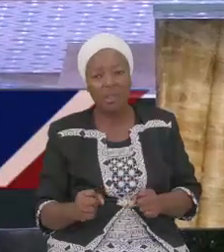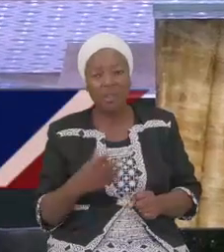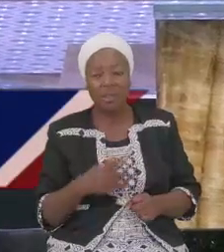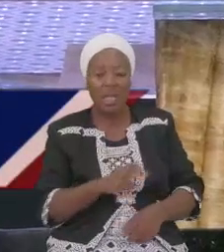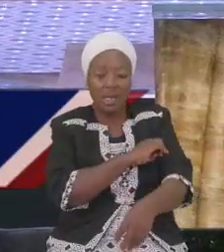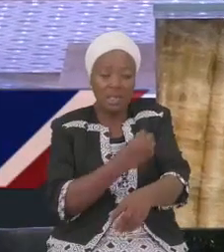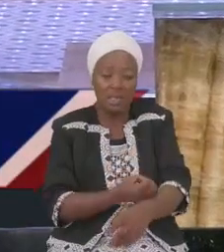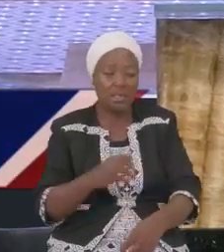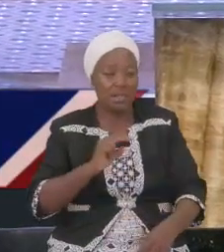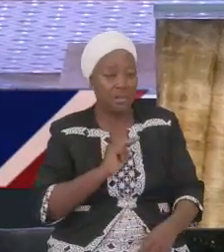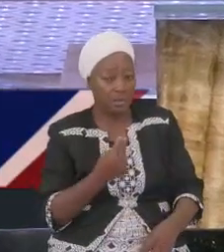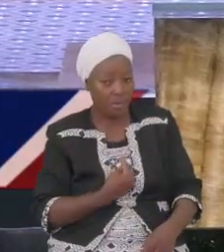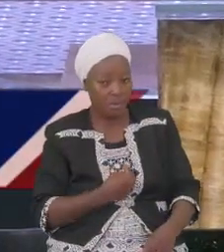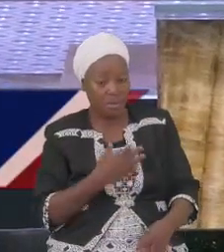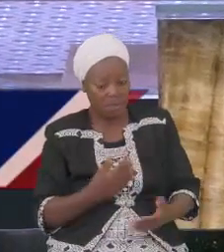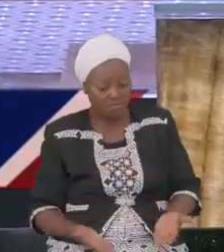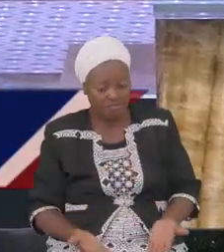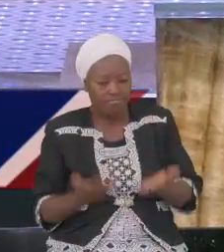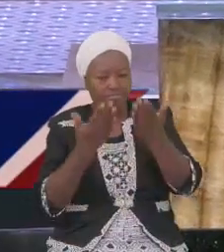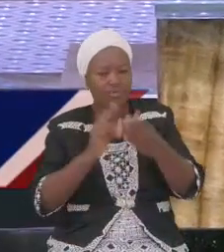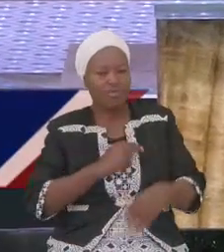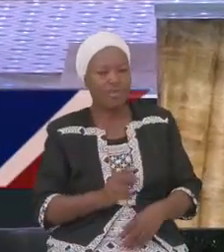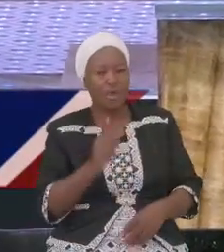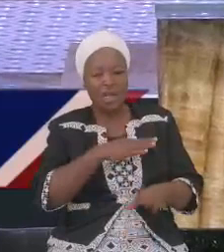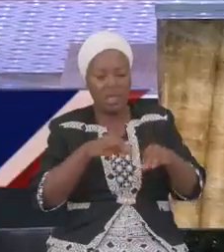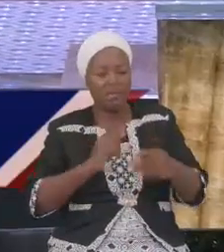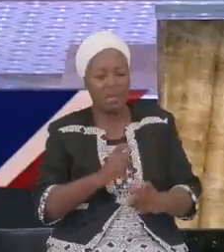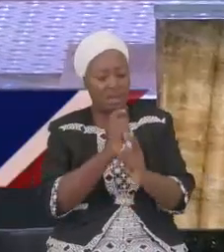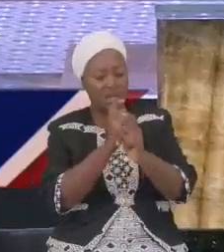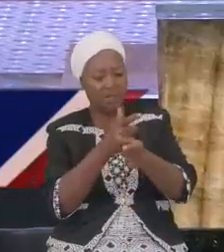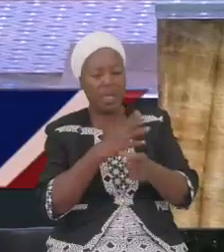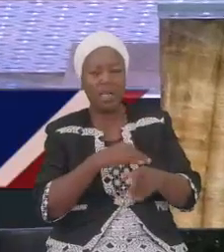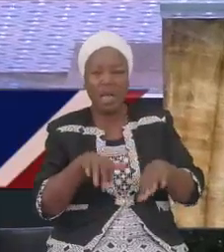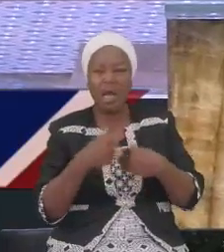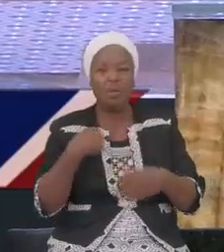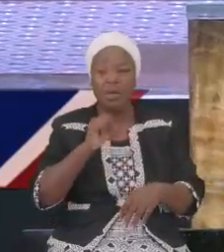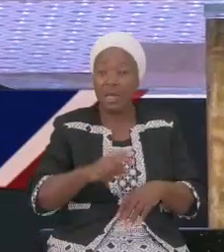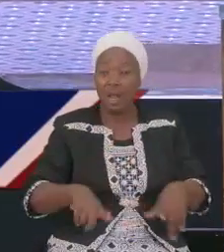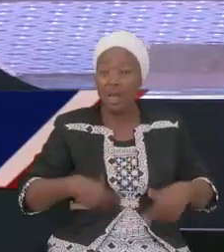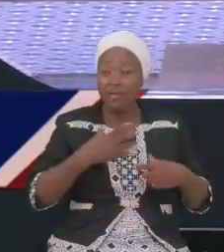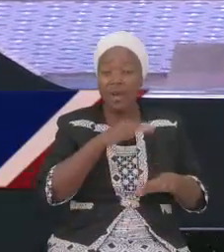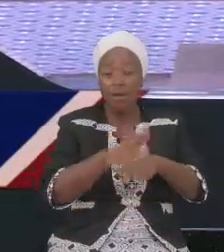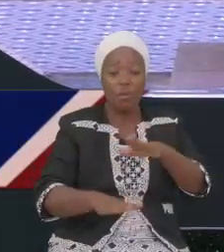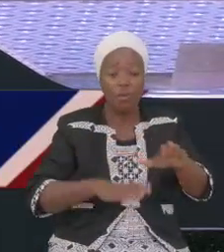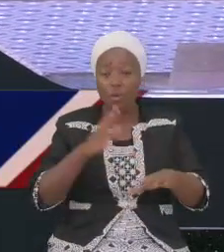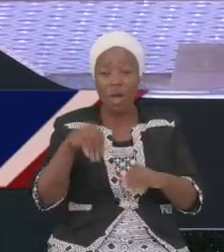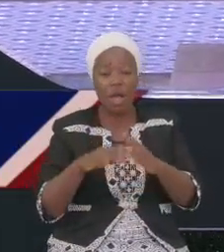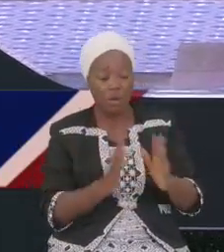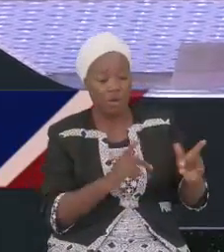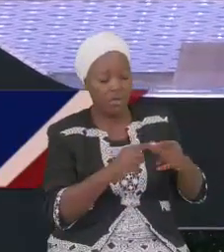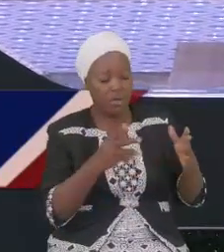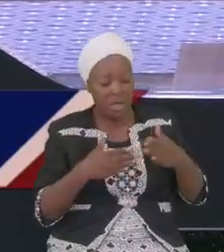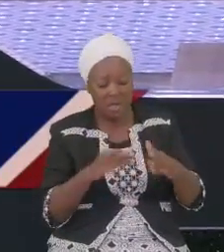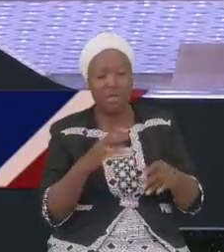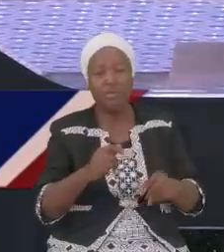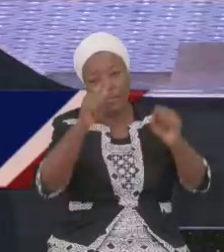up and is giving us the gift. And how we can live and walk according to the leading of